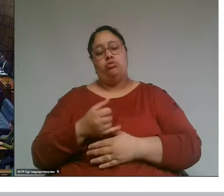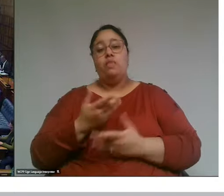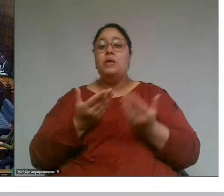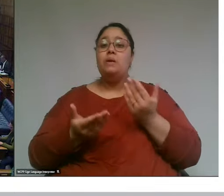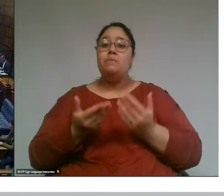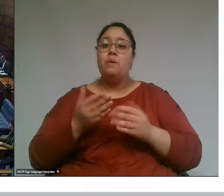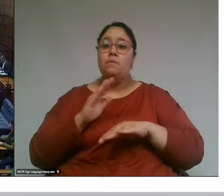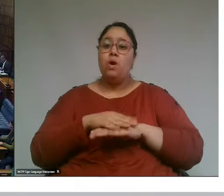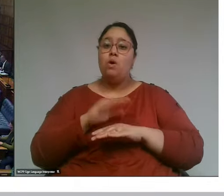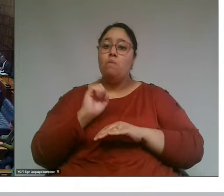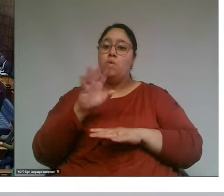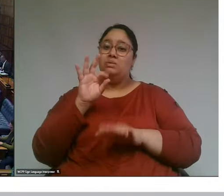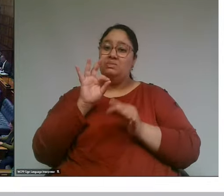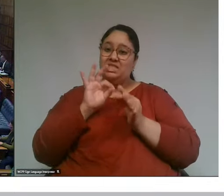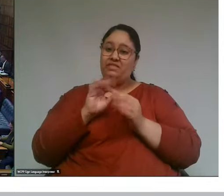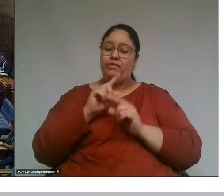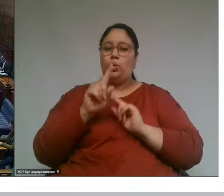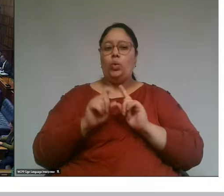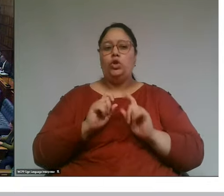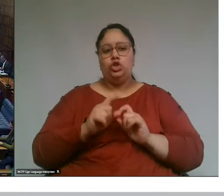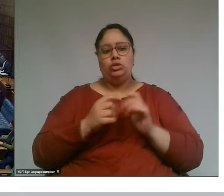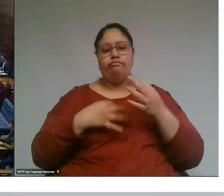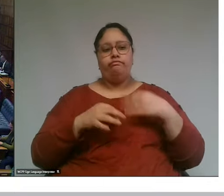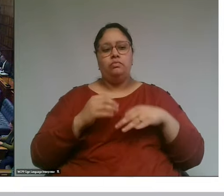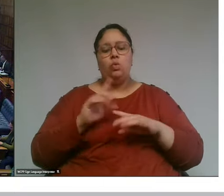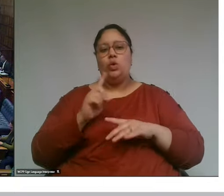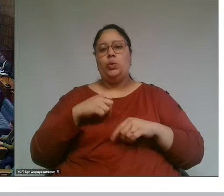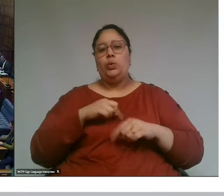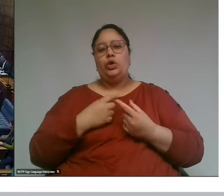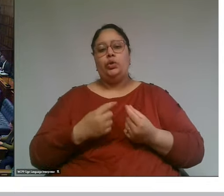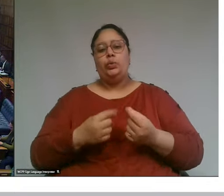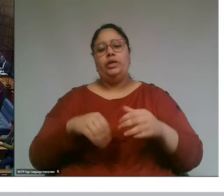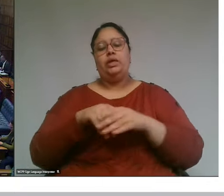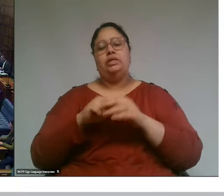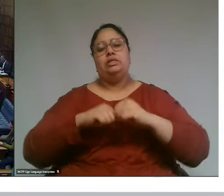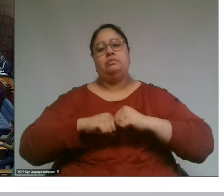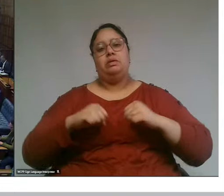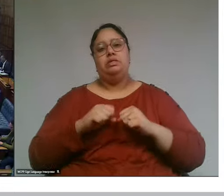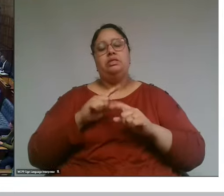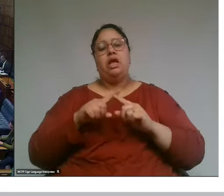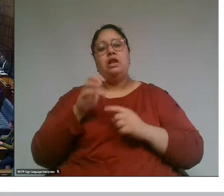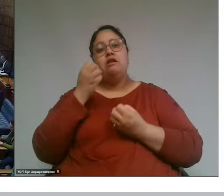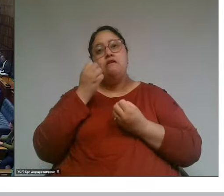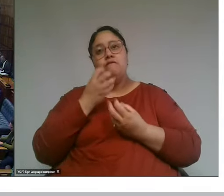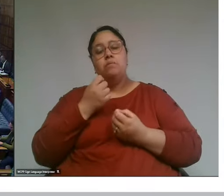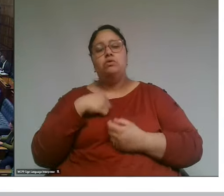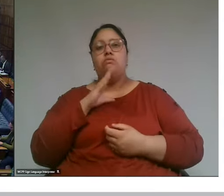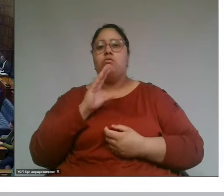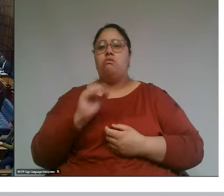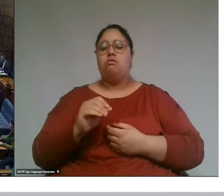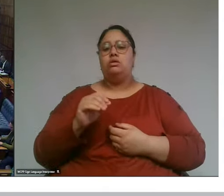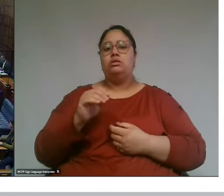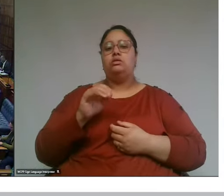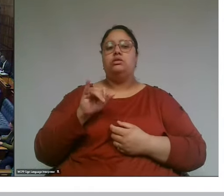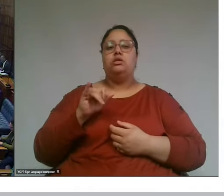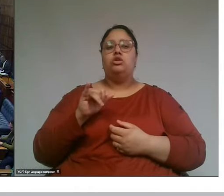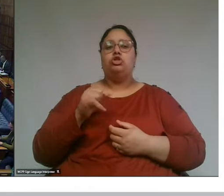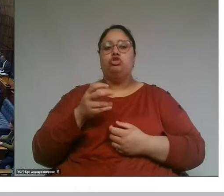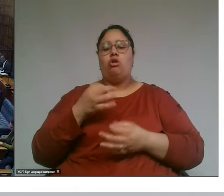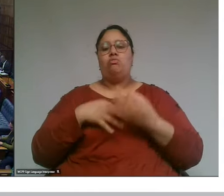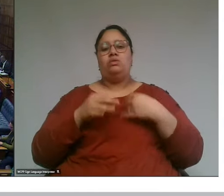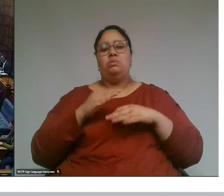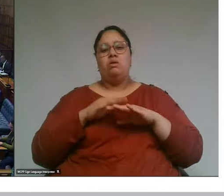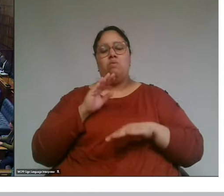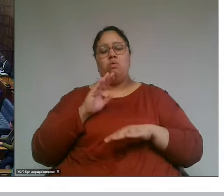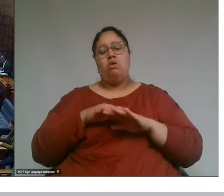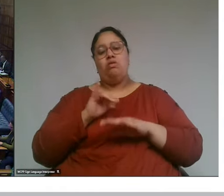on more specific questions around what we're doing in spaces and also in data I'll ask uh maybe John to to to go and